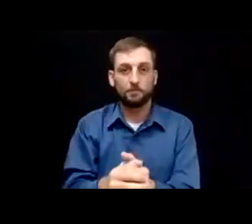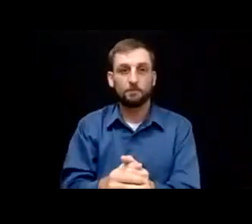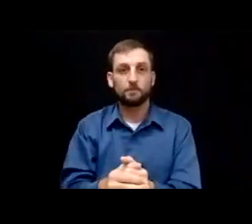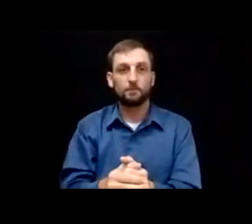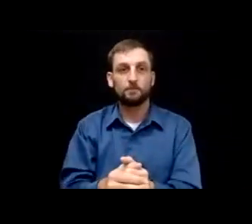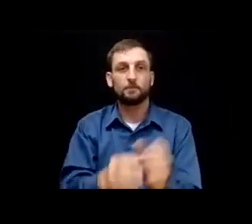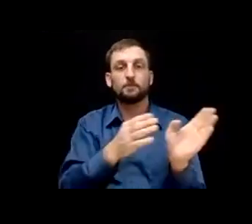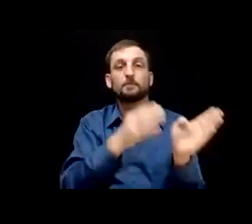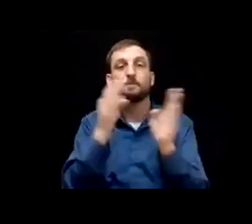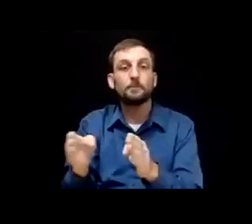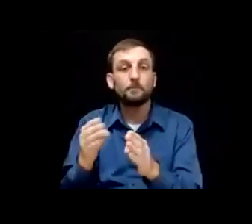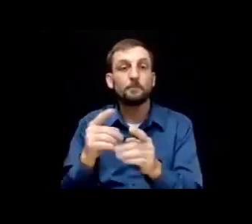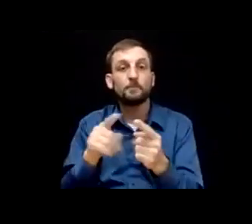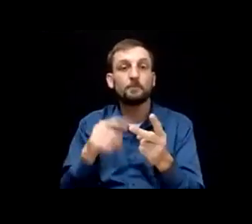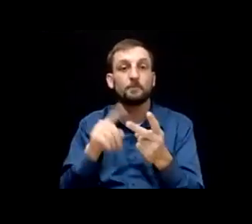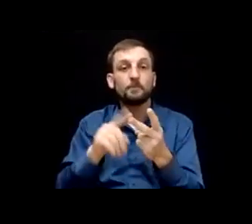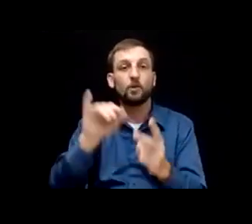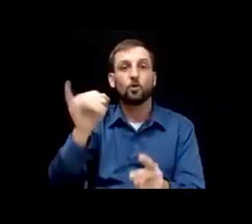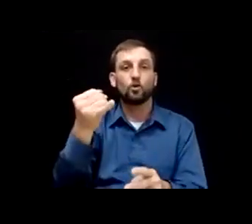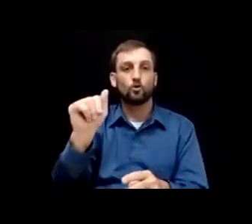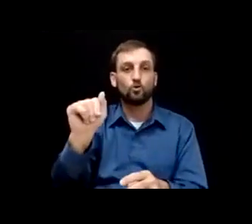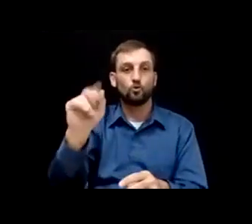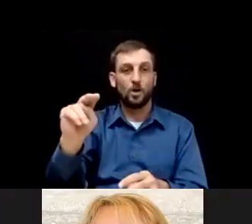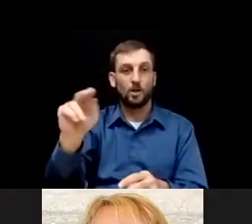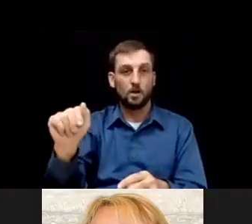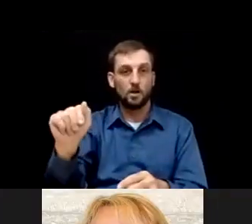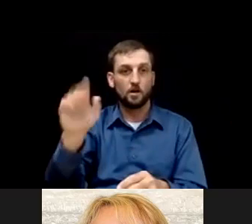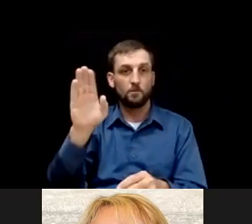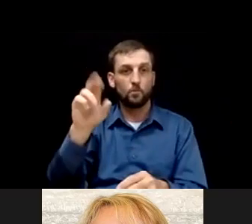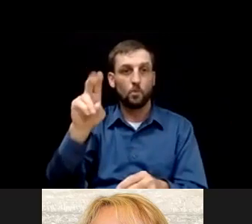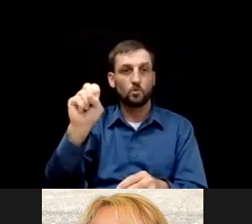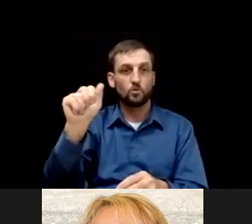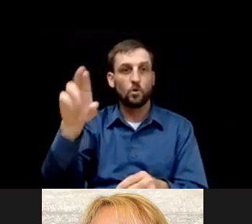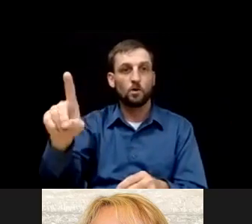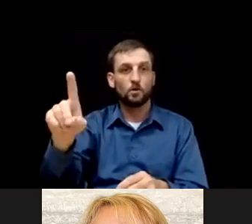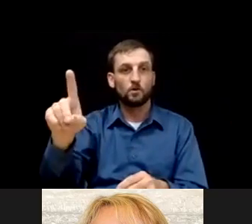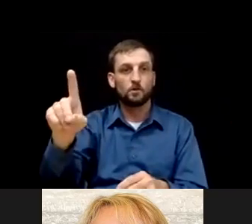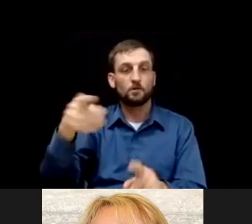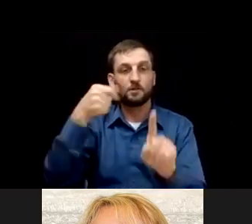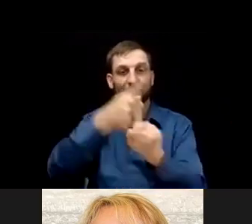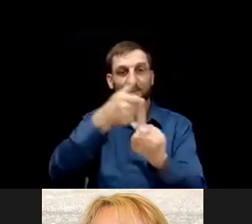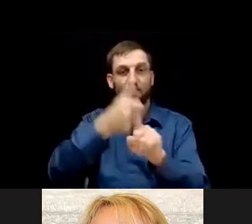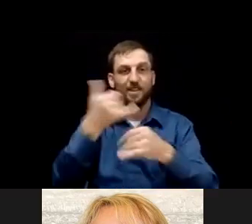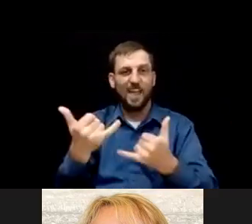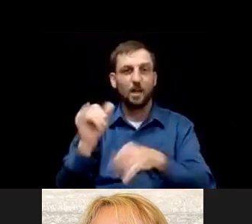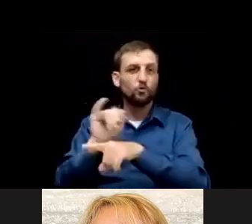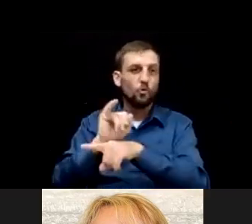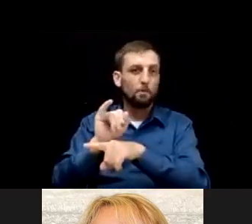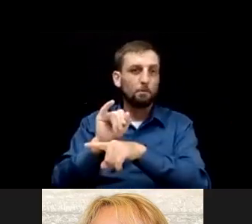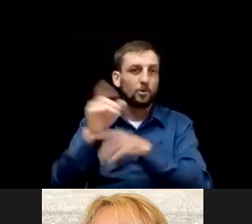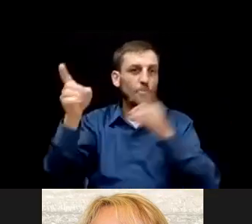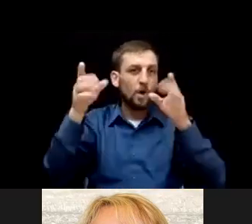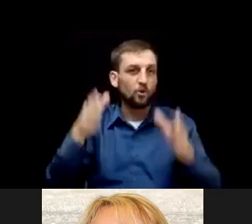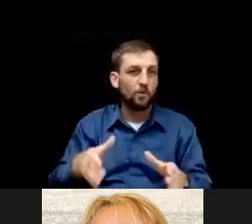Next, we have Jana Broussard, who is the Interim Director of the